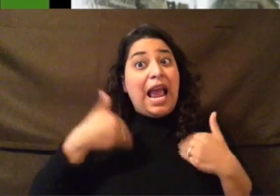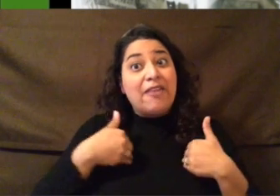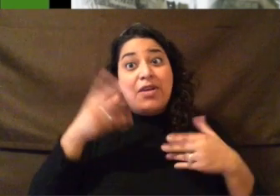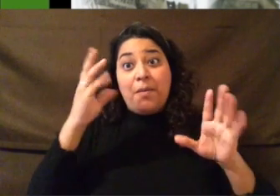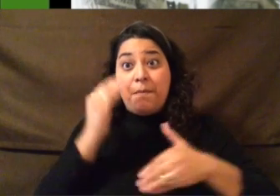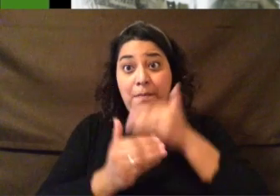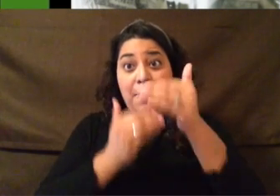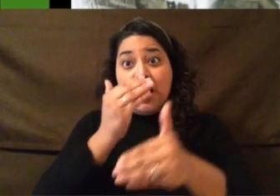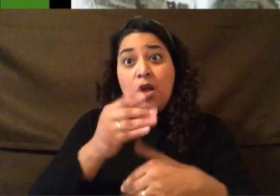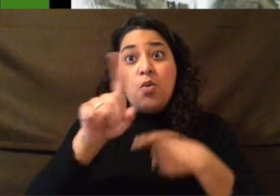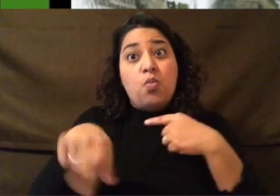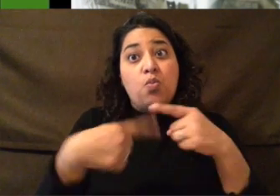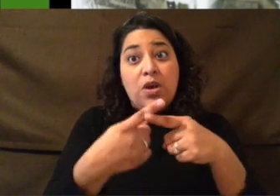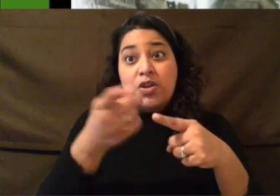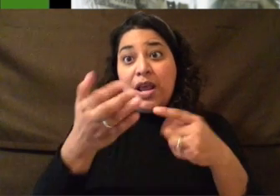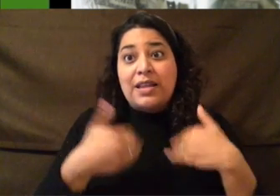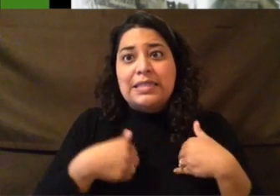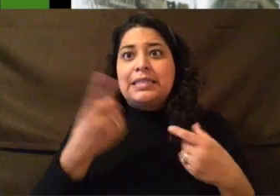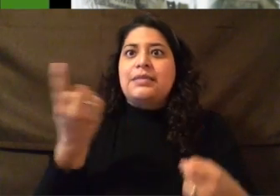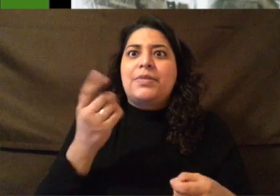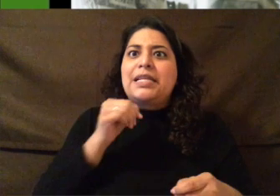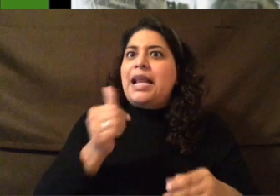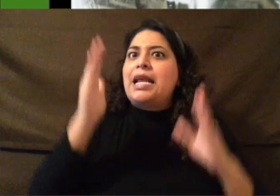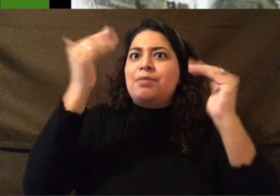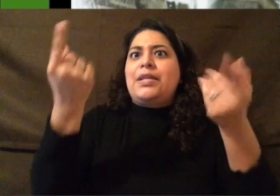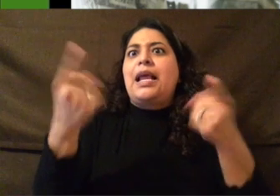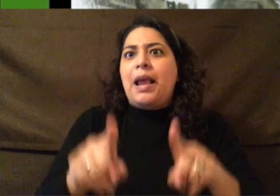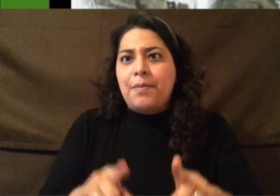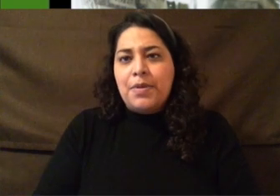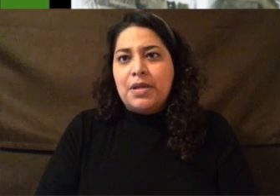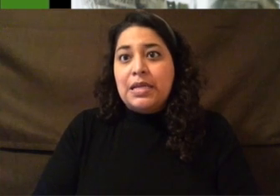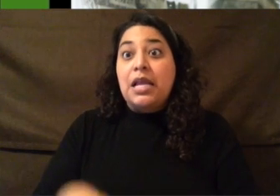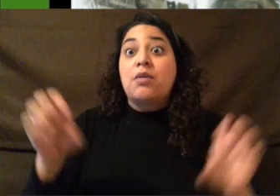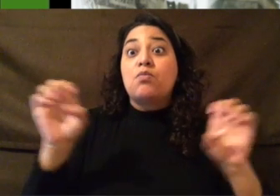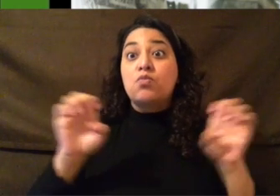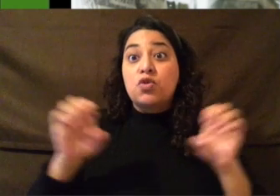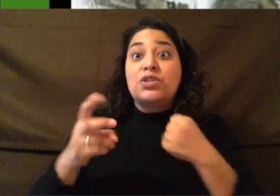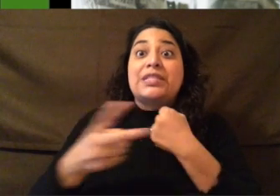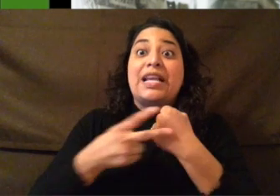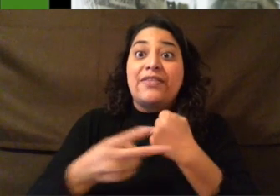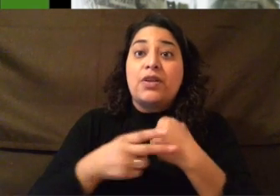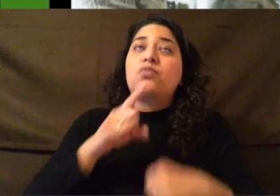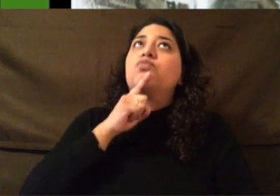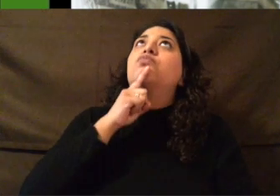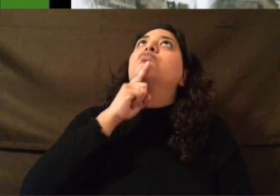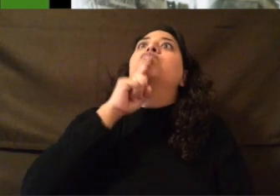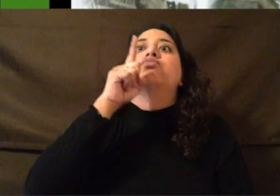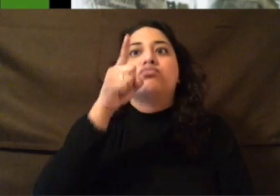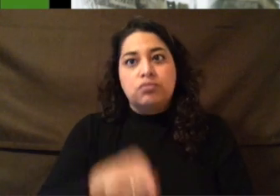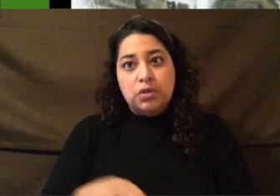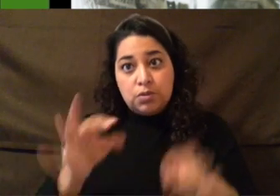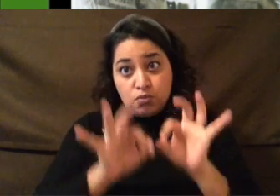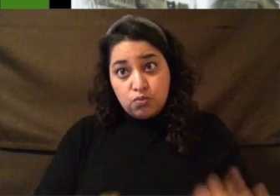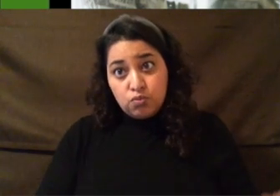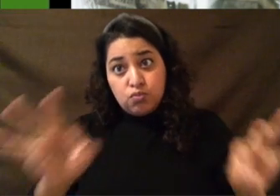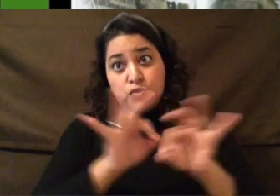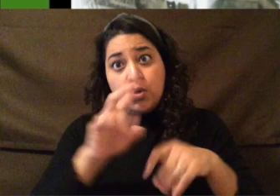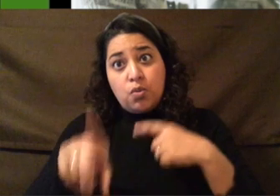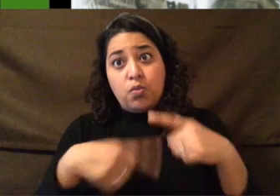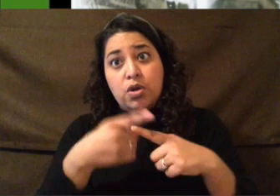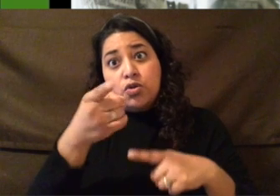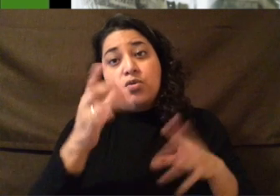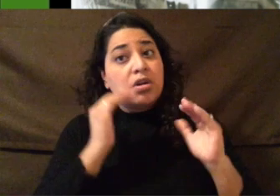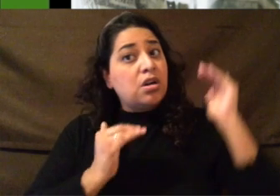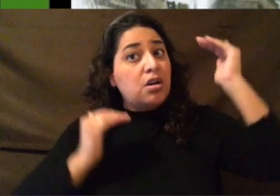have a plan on what to do when there is something that unexpected happens. So an emergency savings is really, really